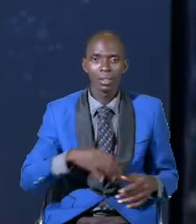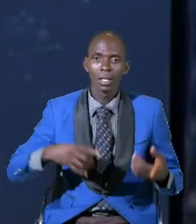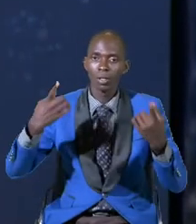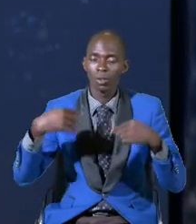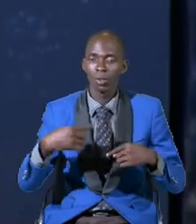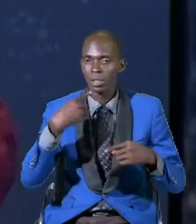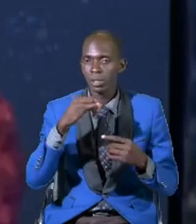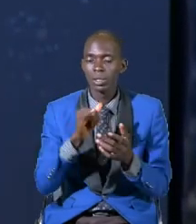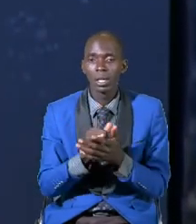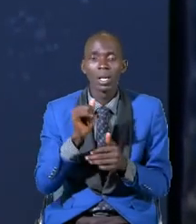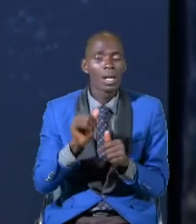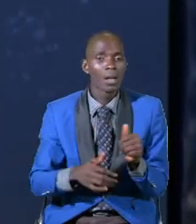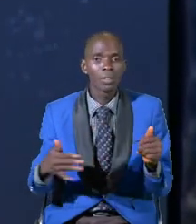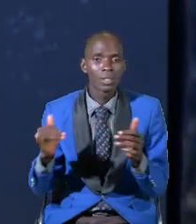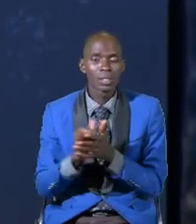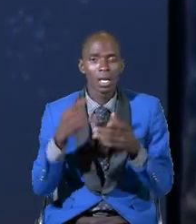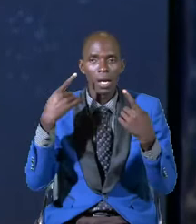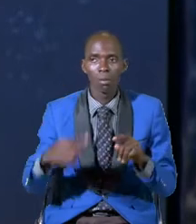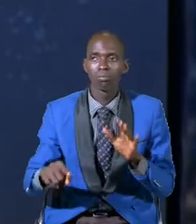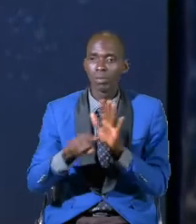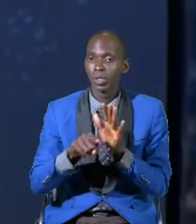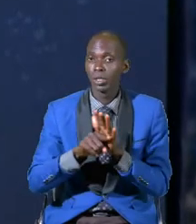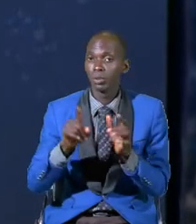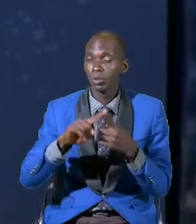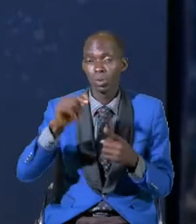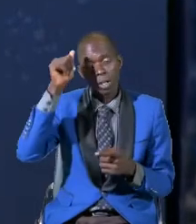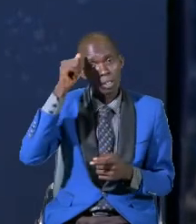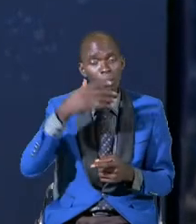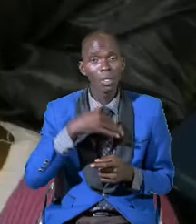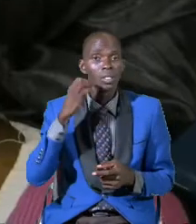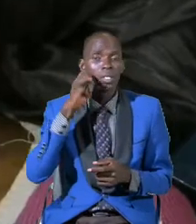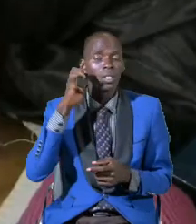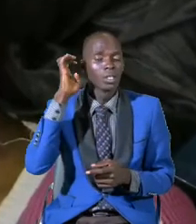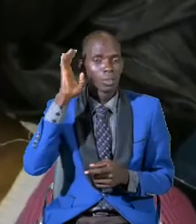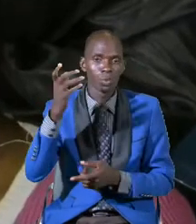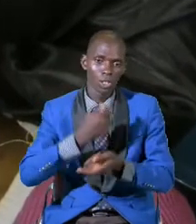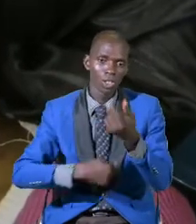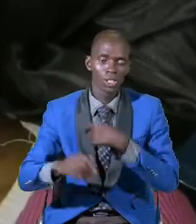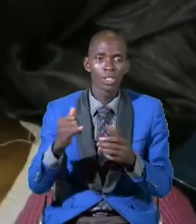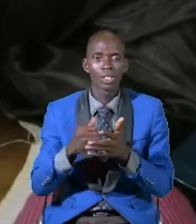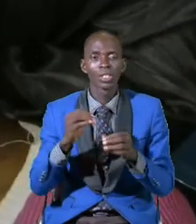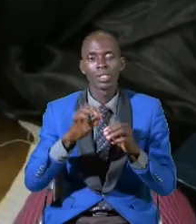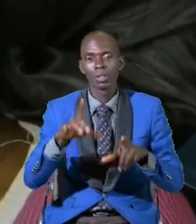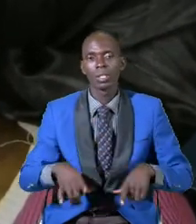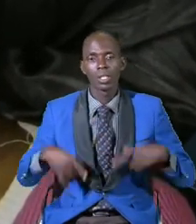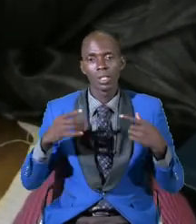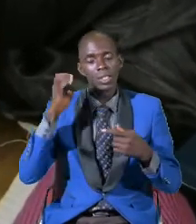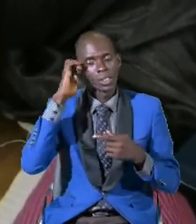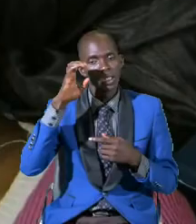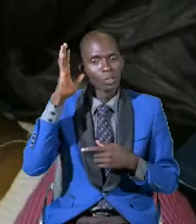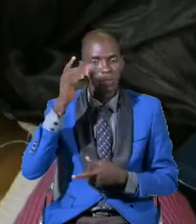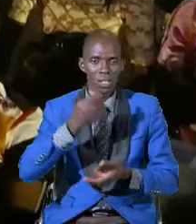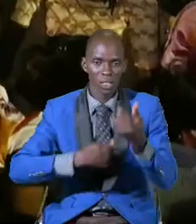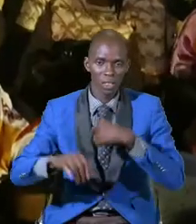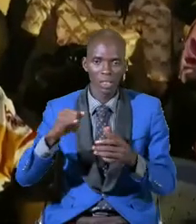happened negatively to Adam and Eve, it will reverse in your life. It will reverse in my